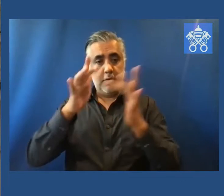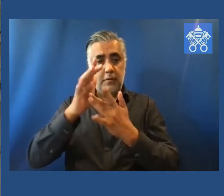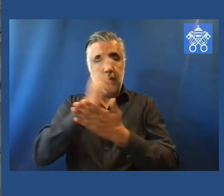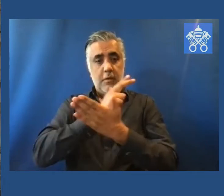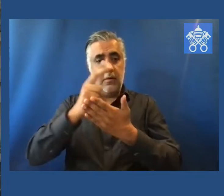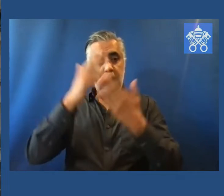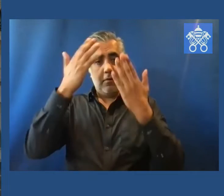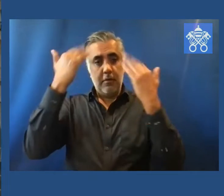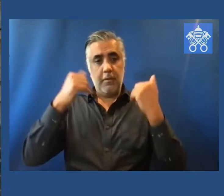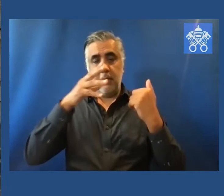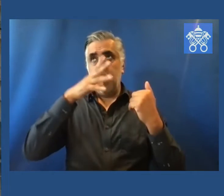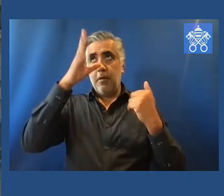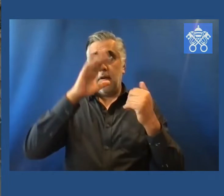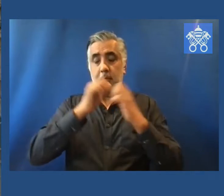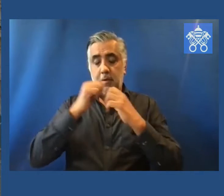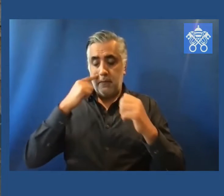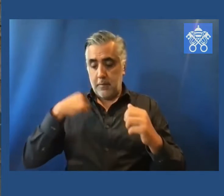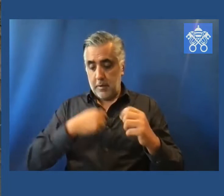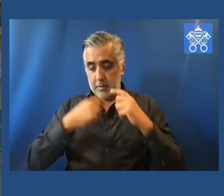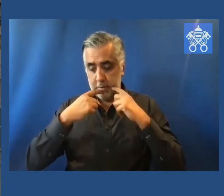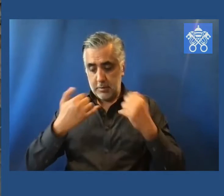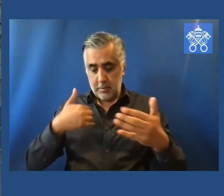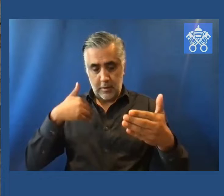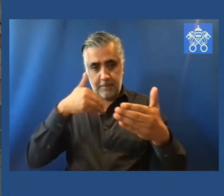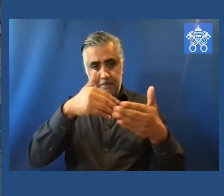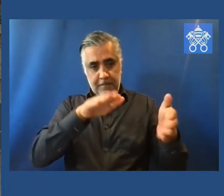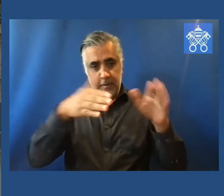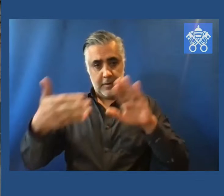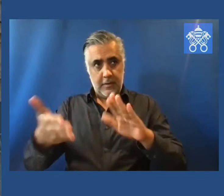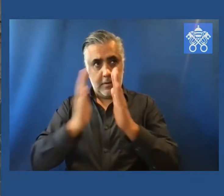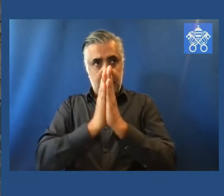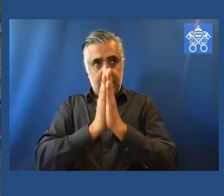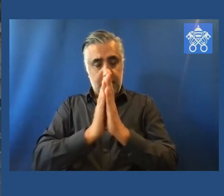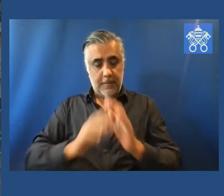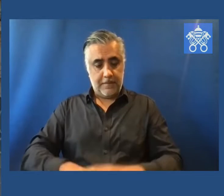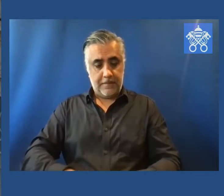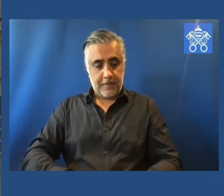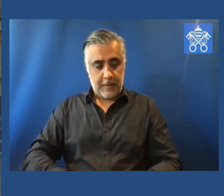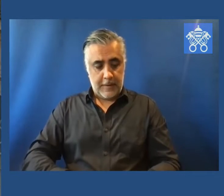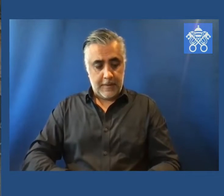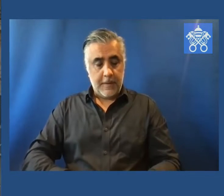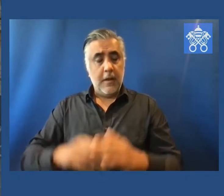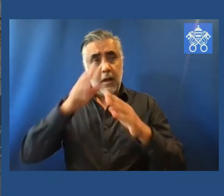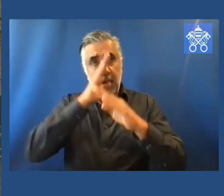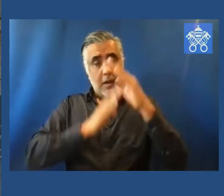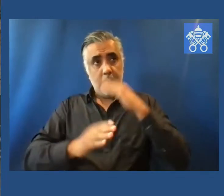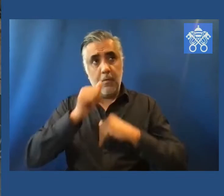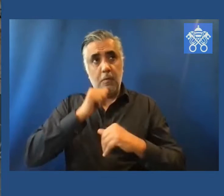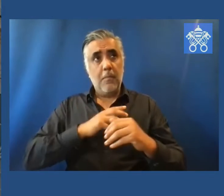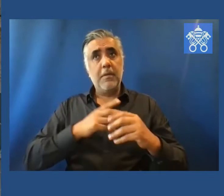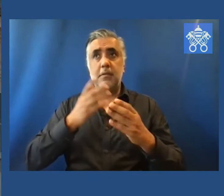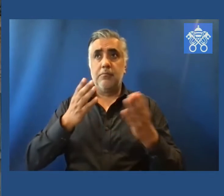Maria, Mater Dei, ora pro nobis peccatoribus, nunc et in hora mortis nostre. Amen. Ecce